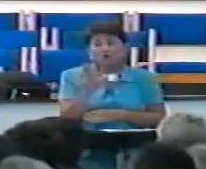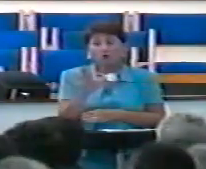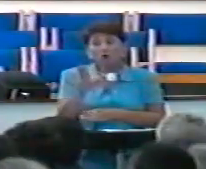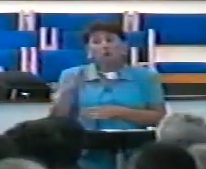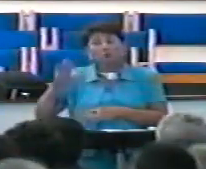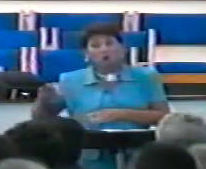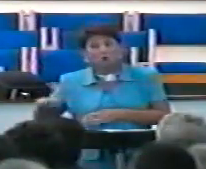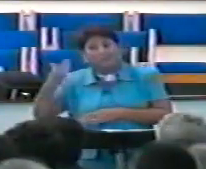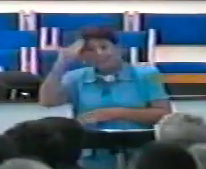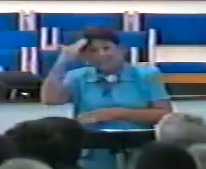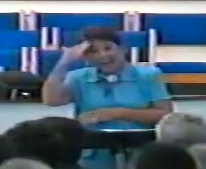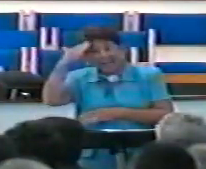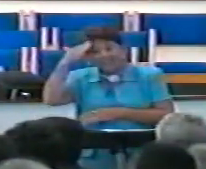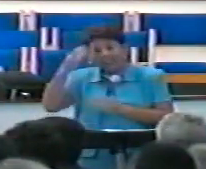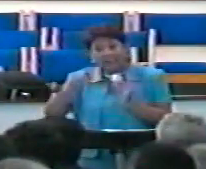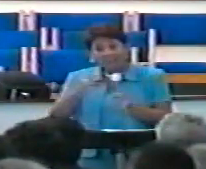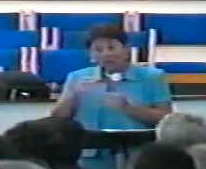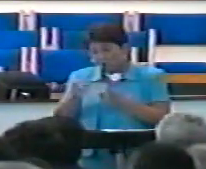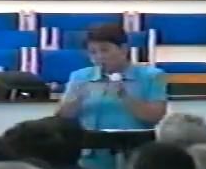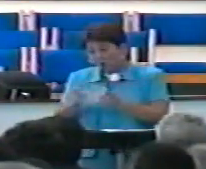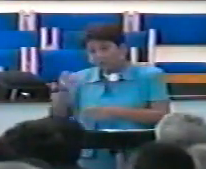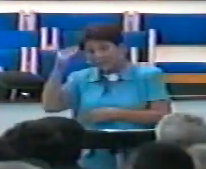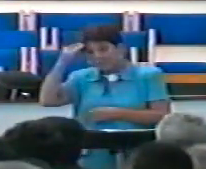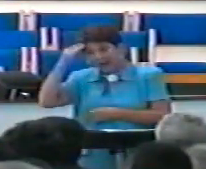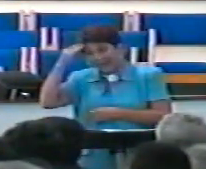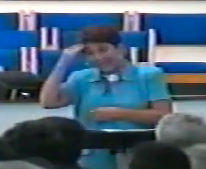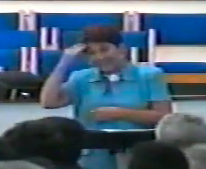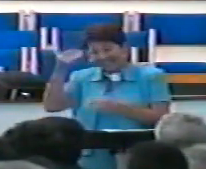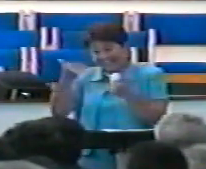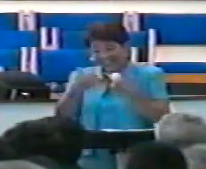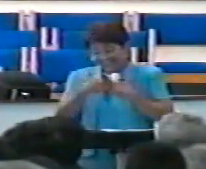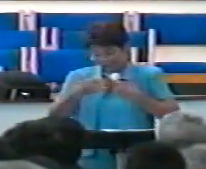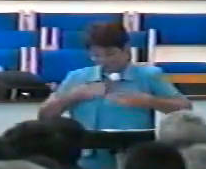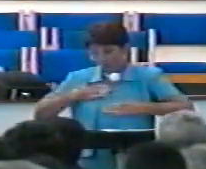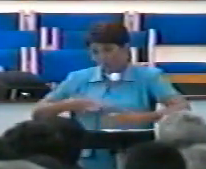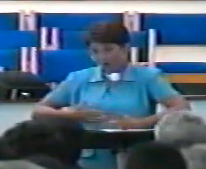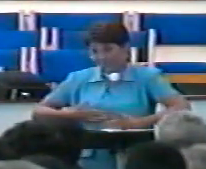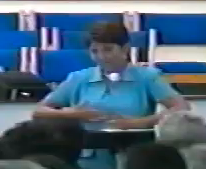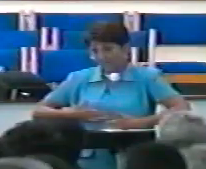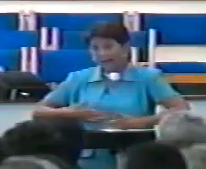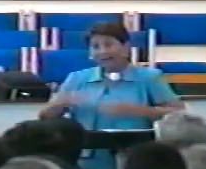get the body. And if he can get the body, he's got the child.